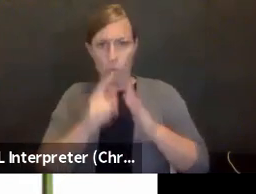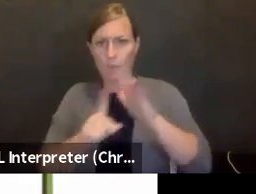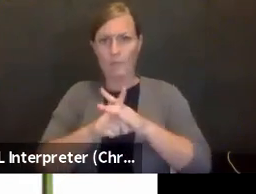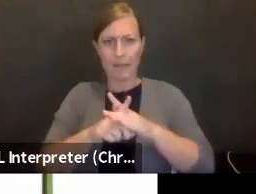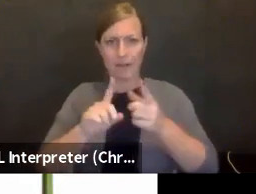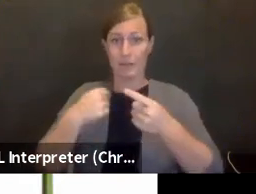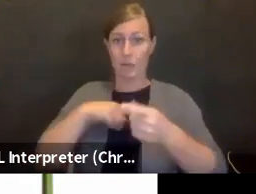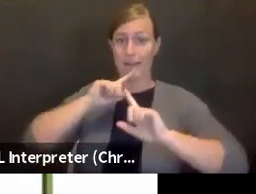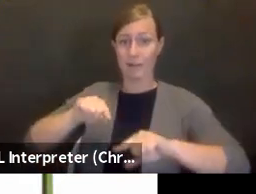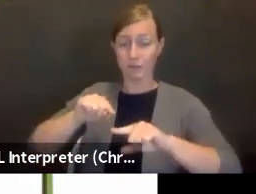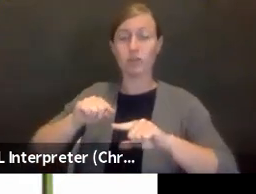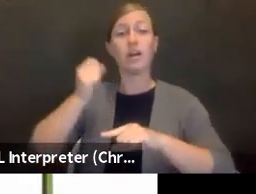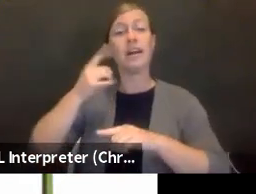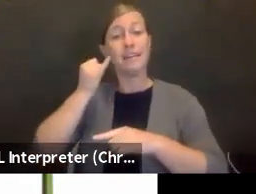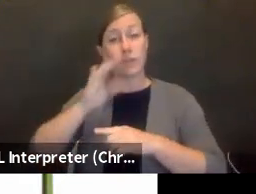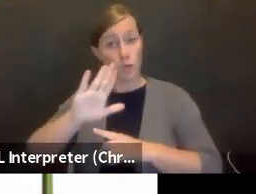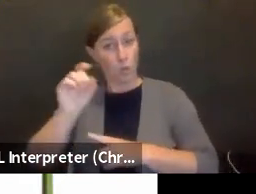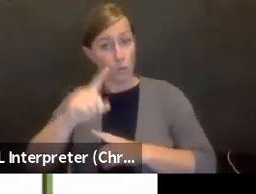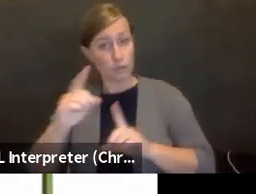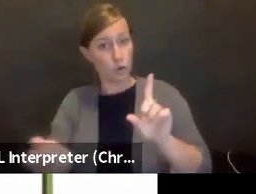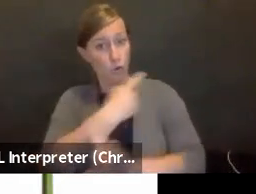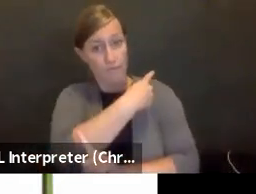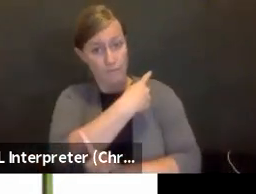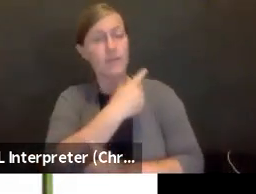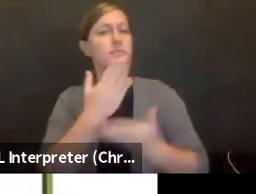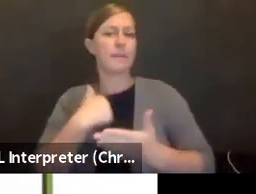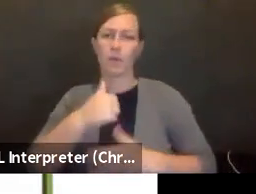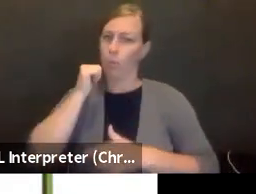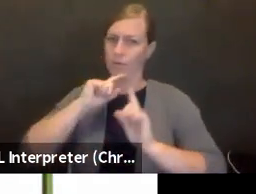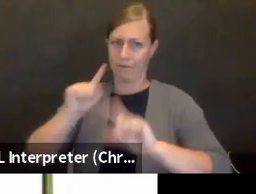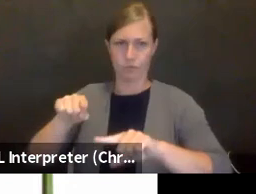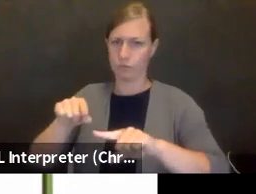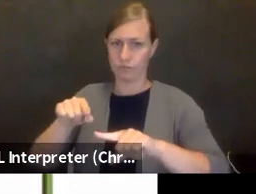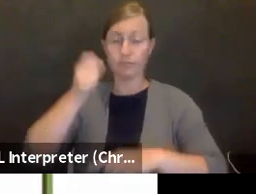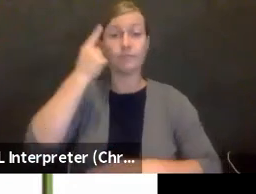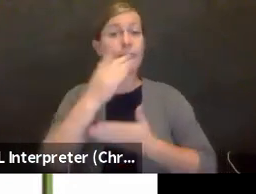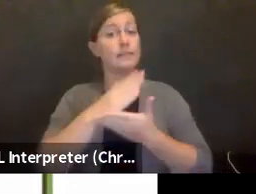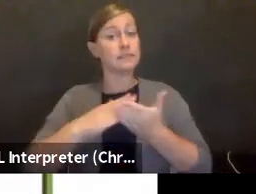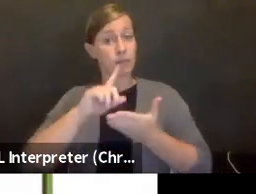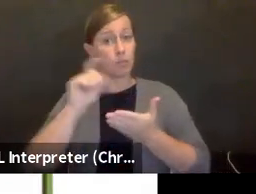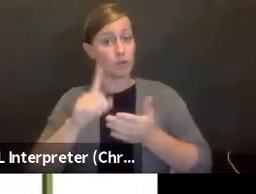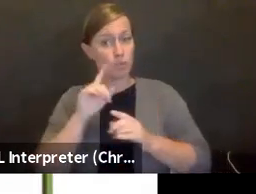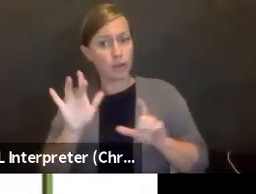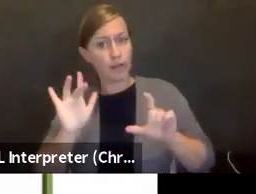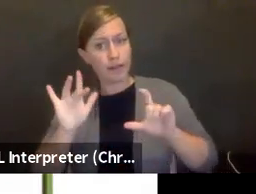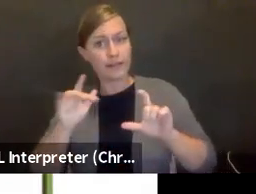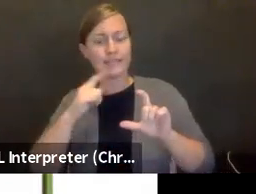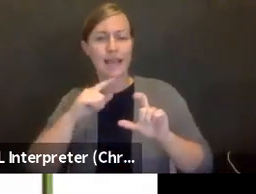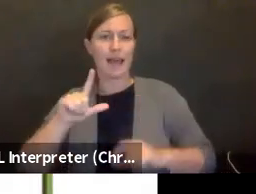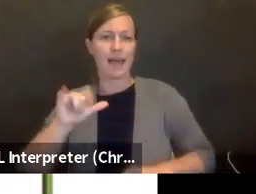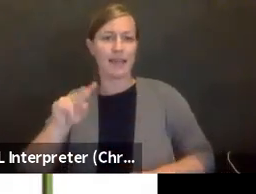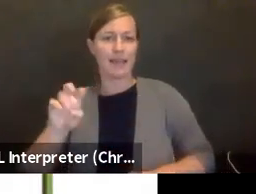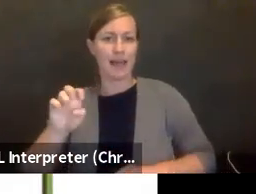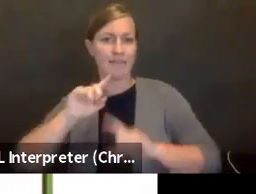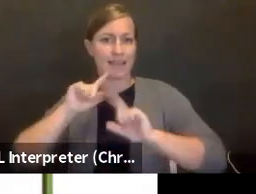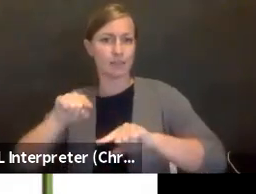this course, so you may not see your question get answered. Some of the questions will be marked live answering. If it's